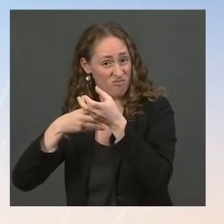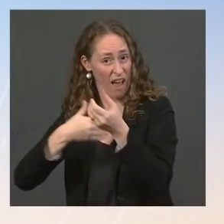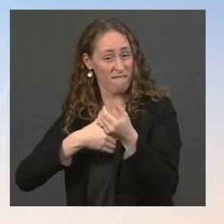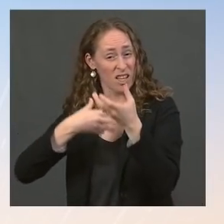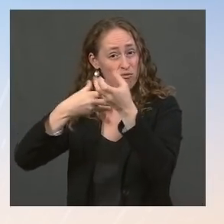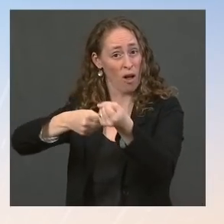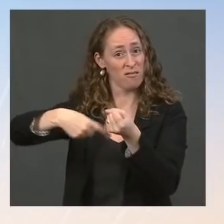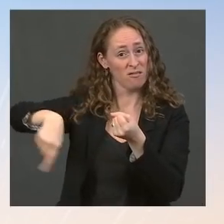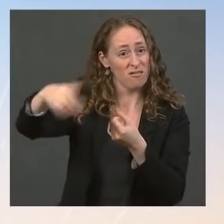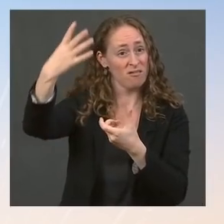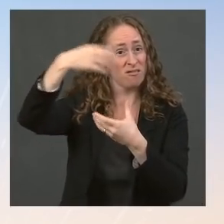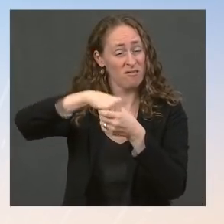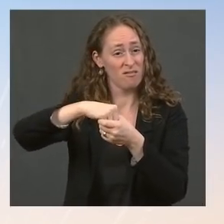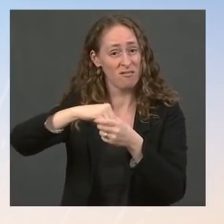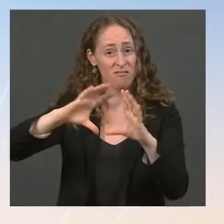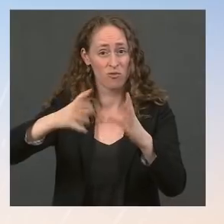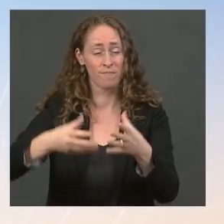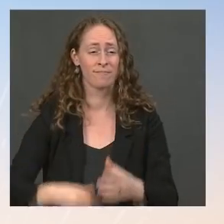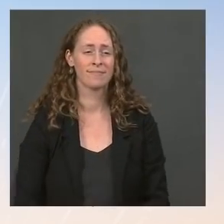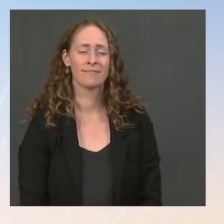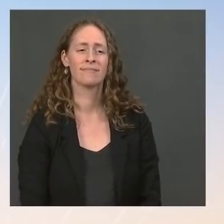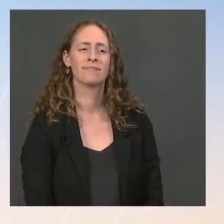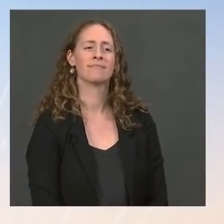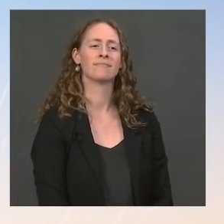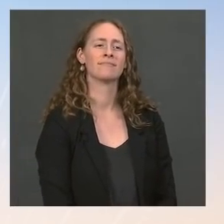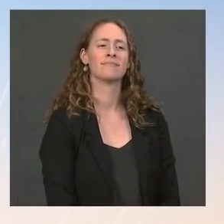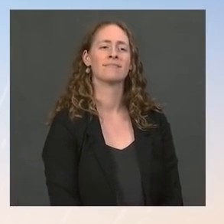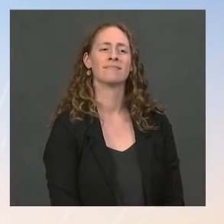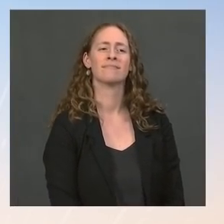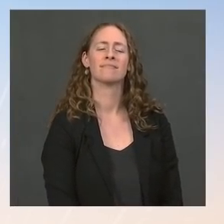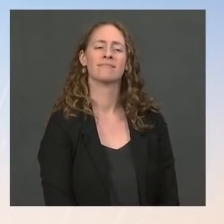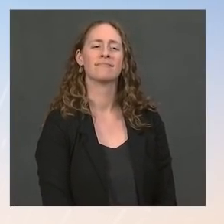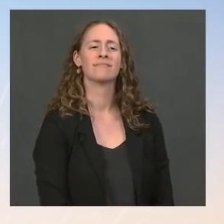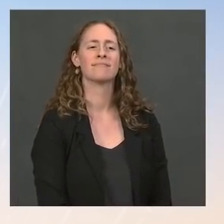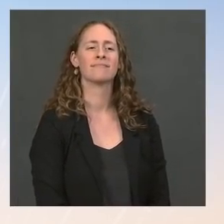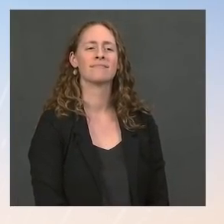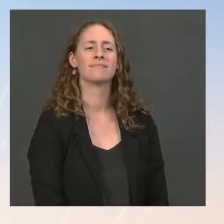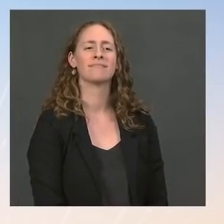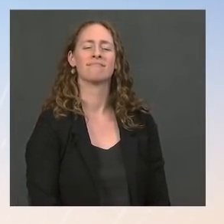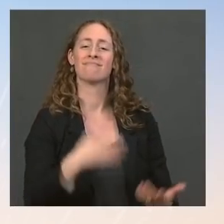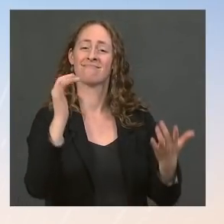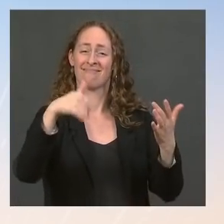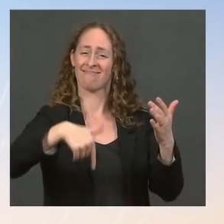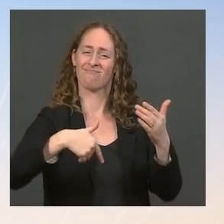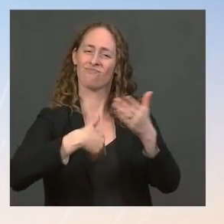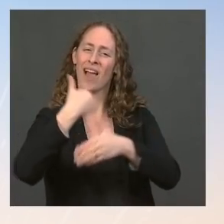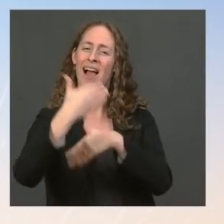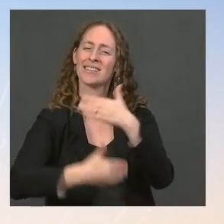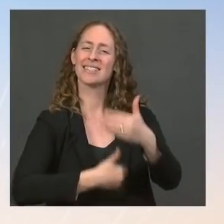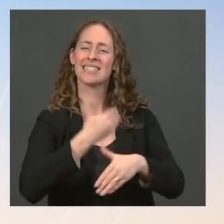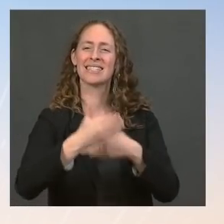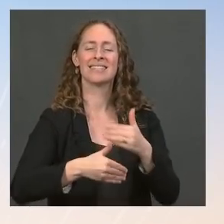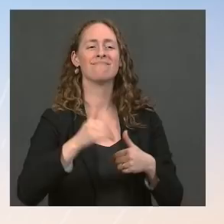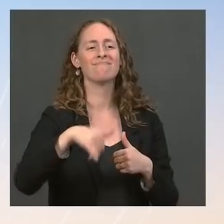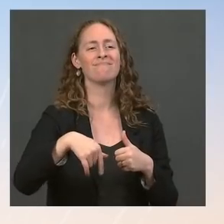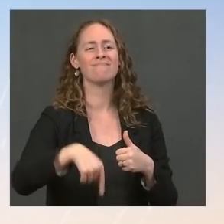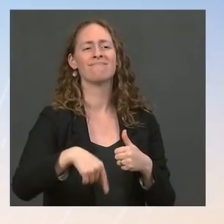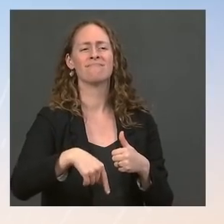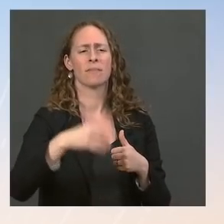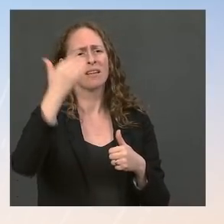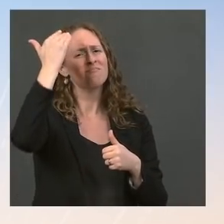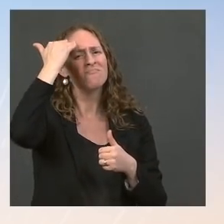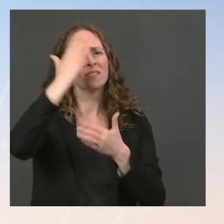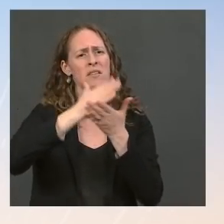the president, and we all understand this to be an expected part of the process at this moment in time. Members have strong feelings about what